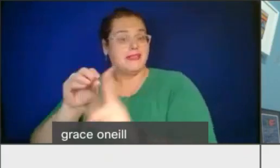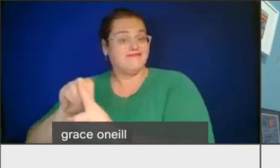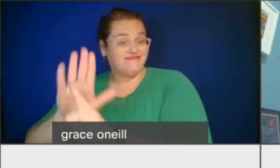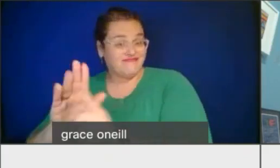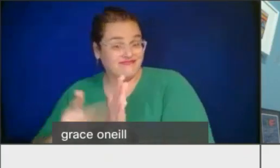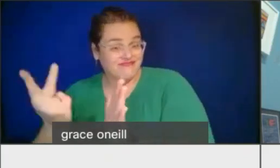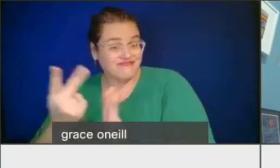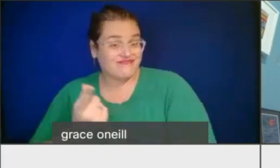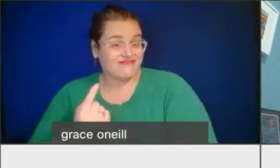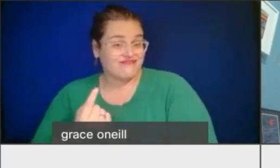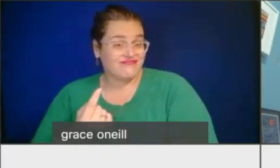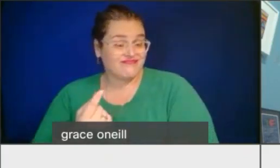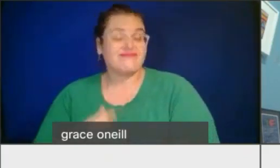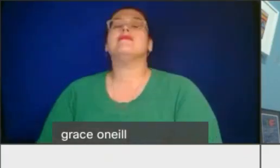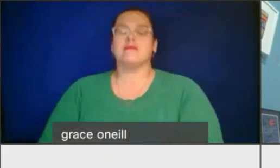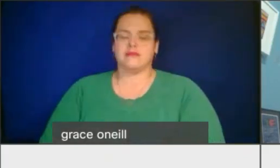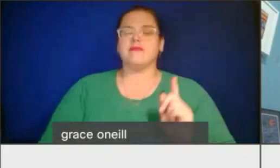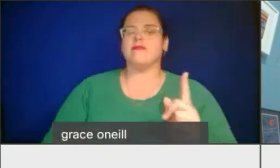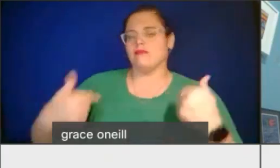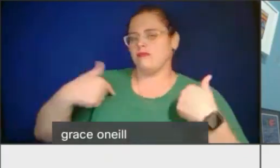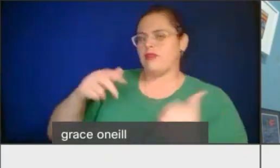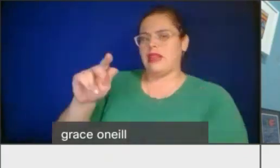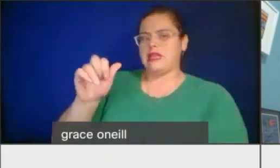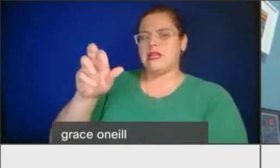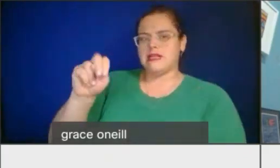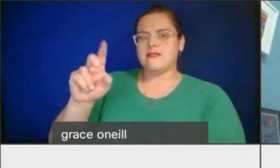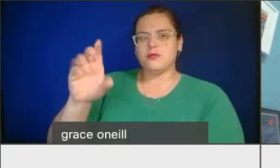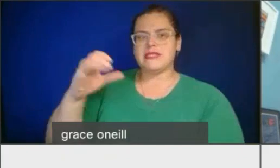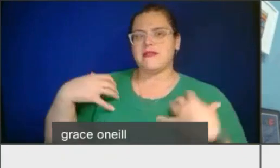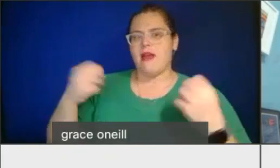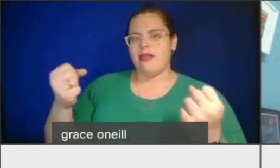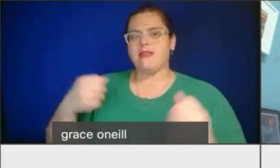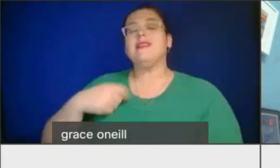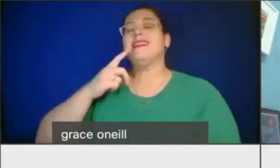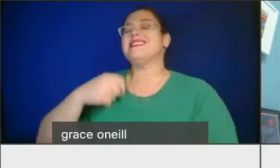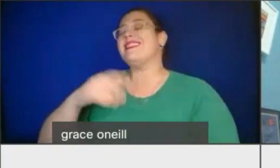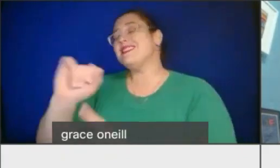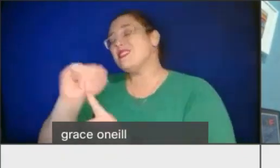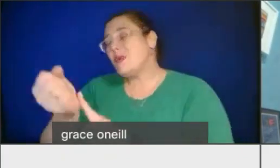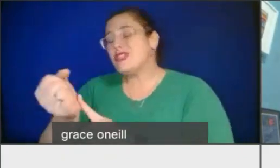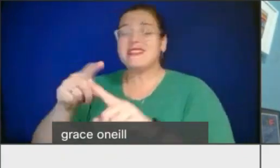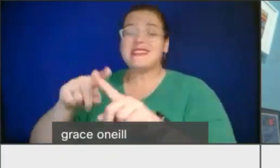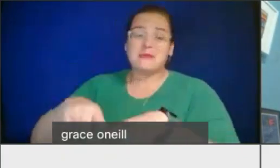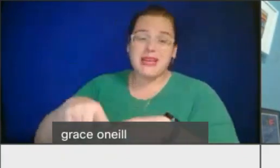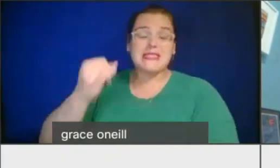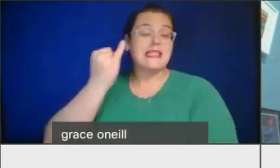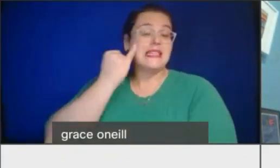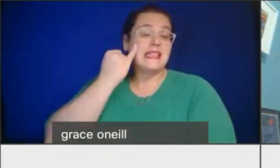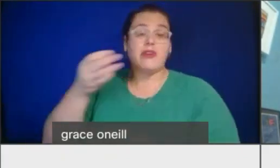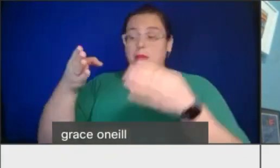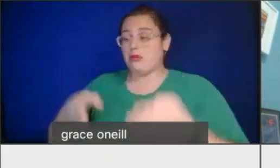Hi, Director Reese, it's Nelson. So depending on the circumstances, if that person was,